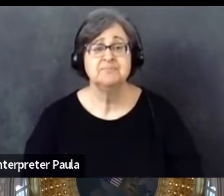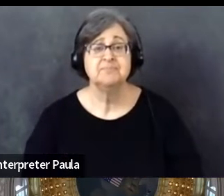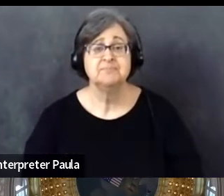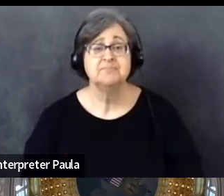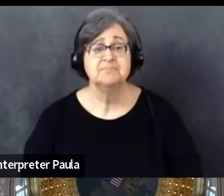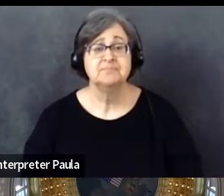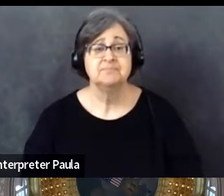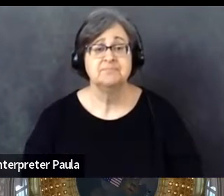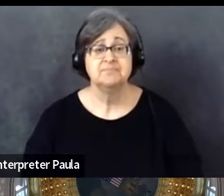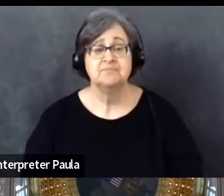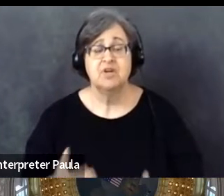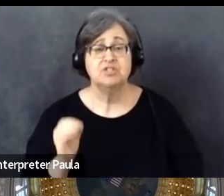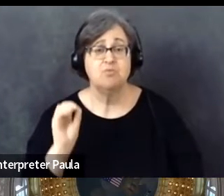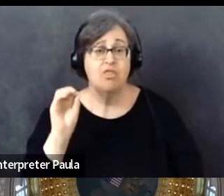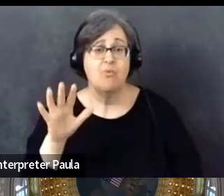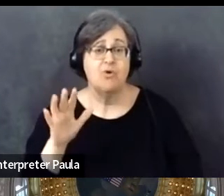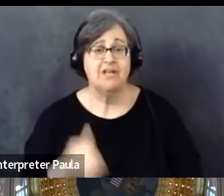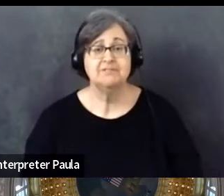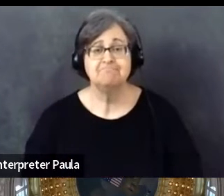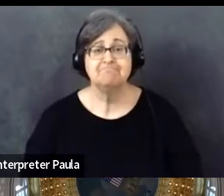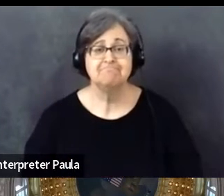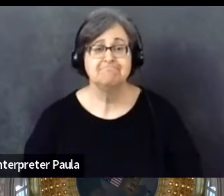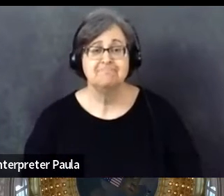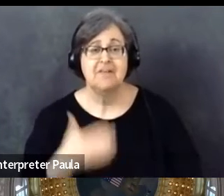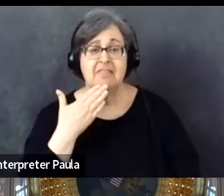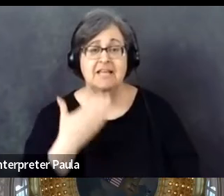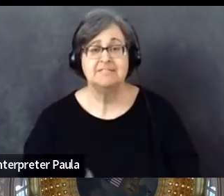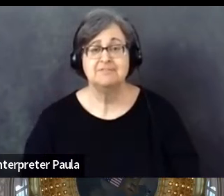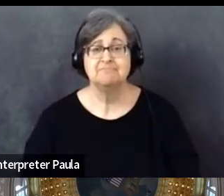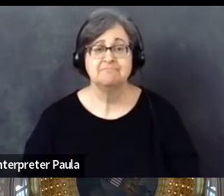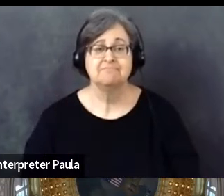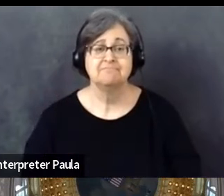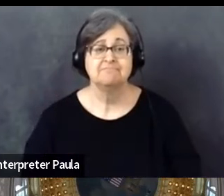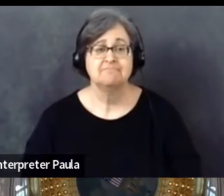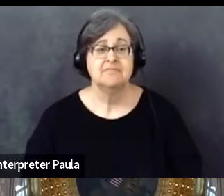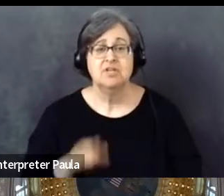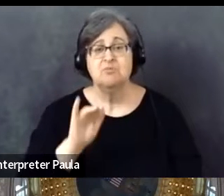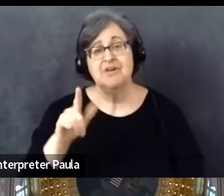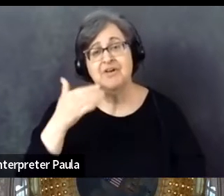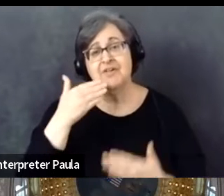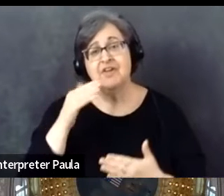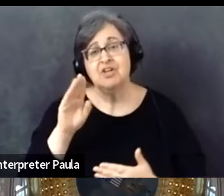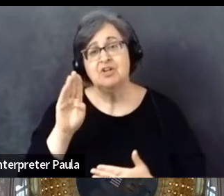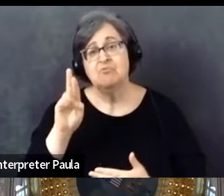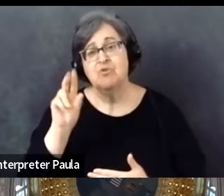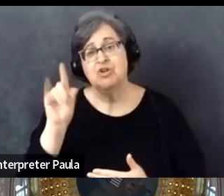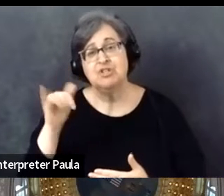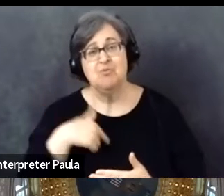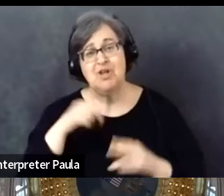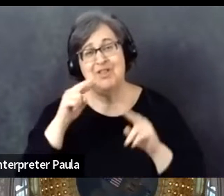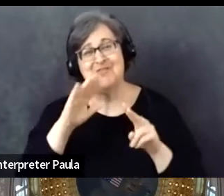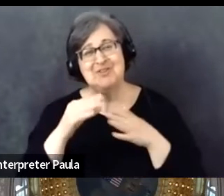I just wanted to throw that at you guys too. So thanks. Thank you, Brady. And we're looking forward to your